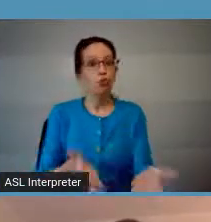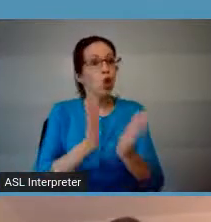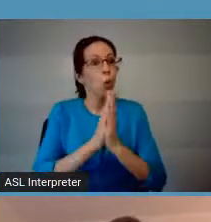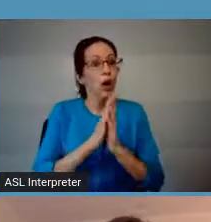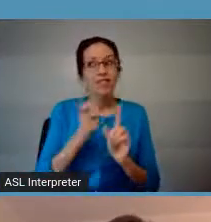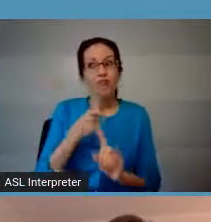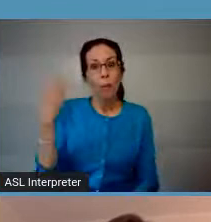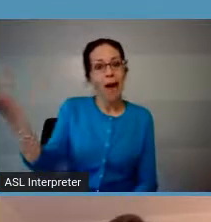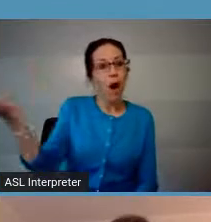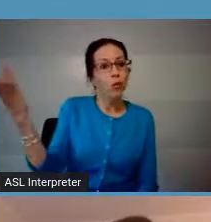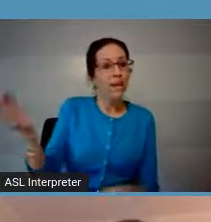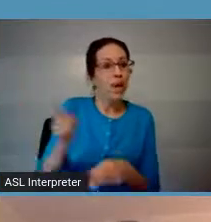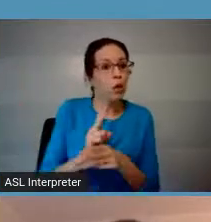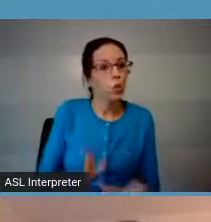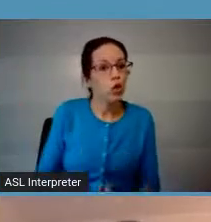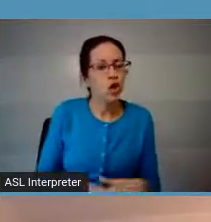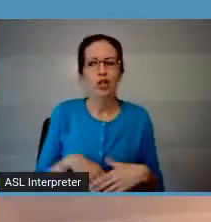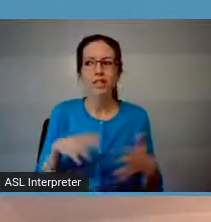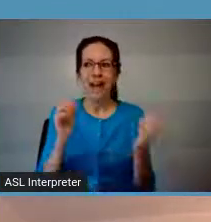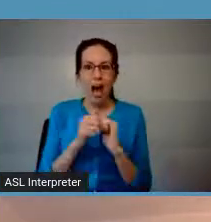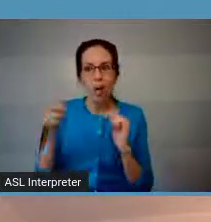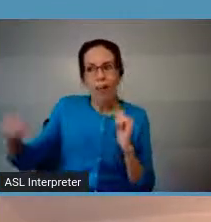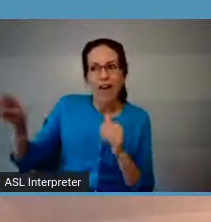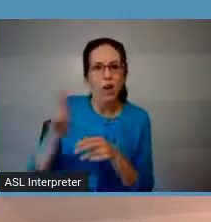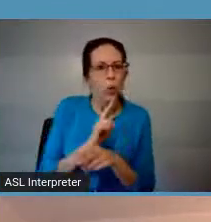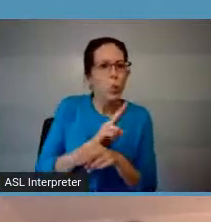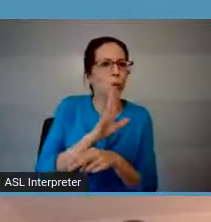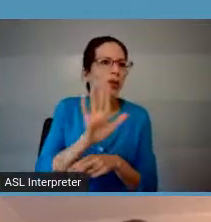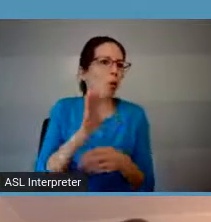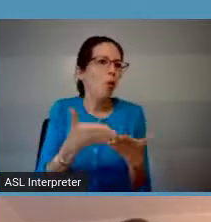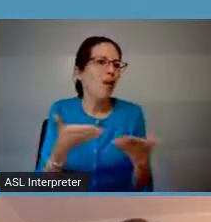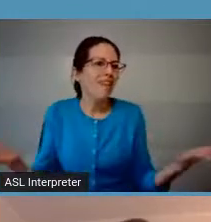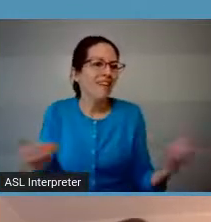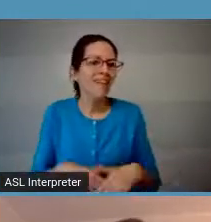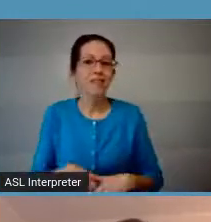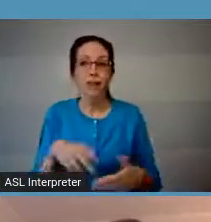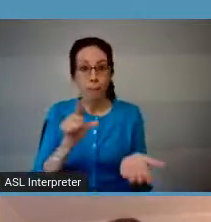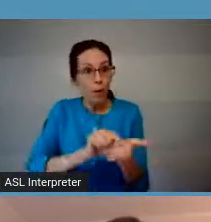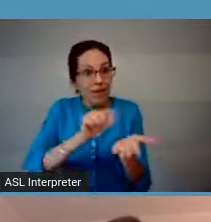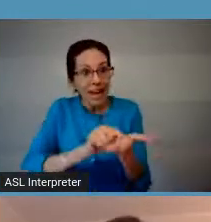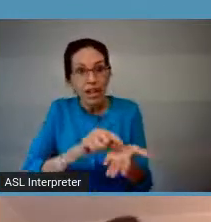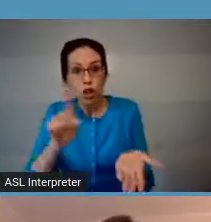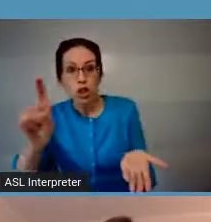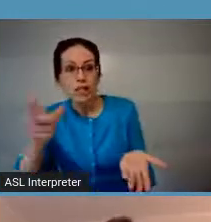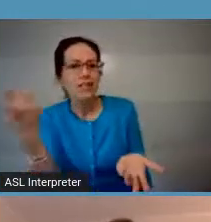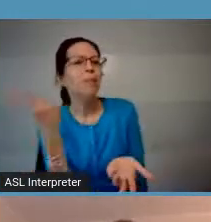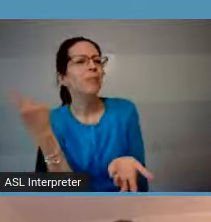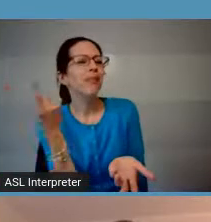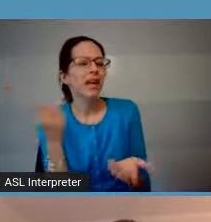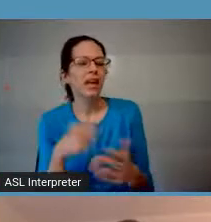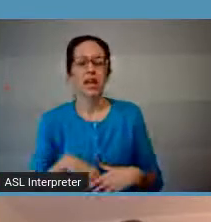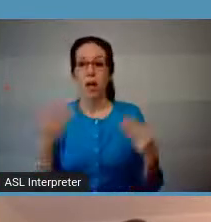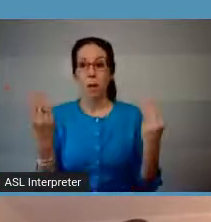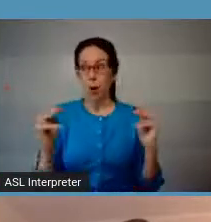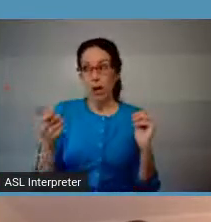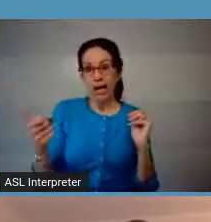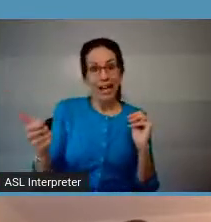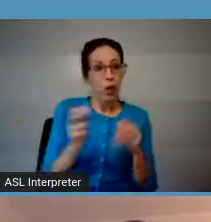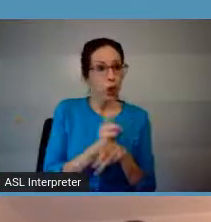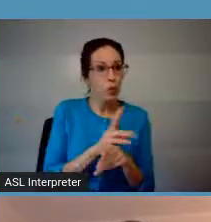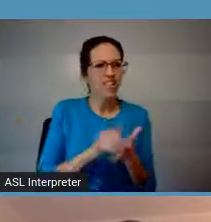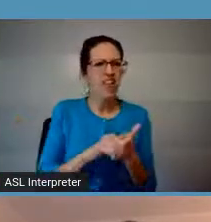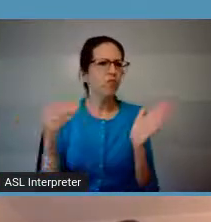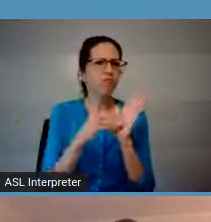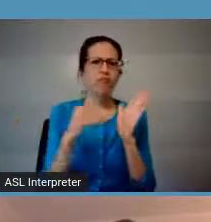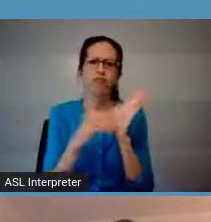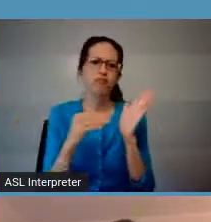outside users? How have they been used? Were there publications, maybe something like that? Has marketing used it? Put that in there.